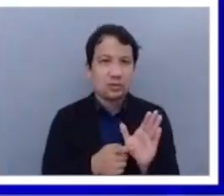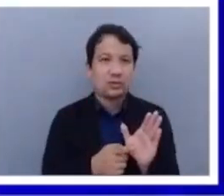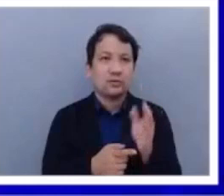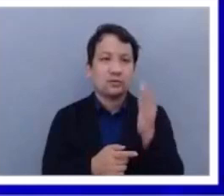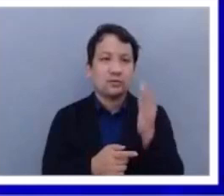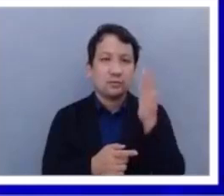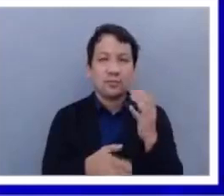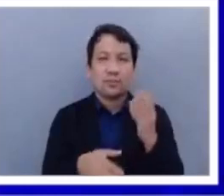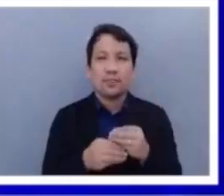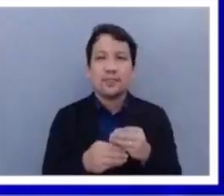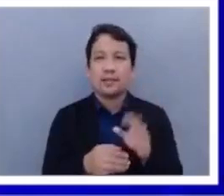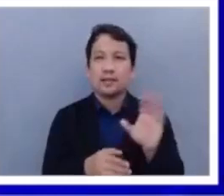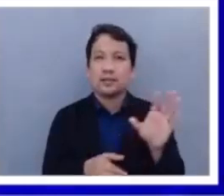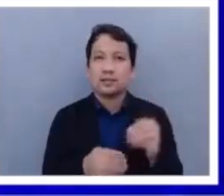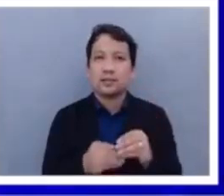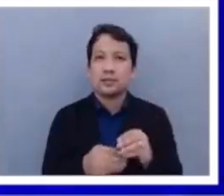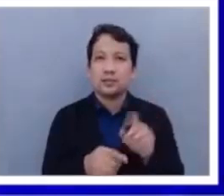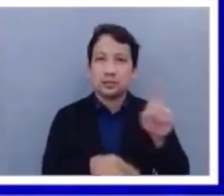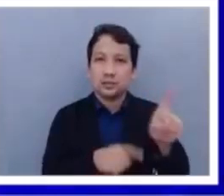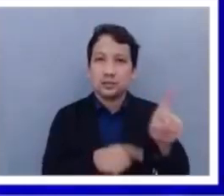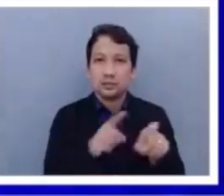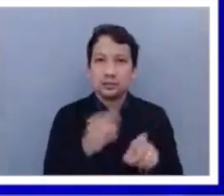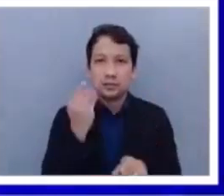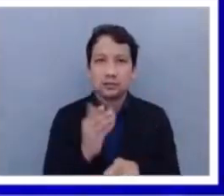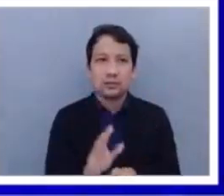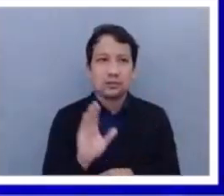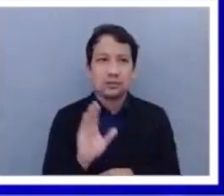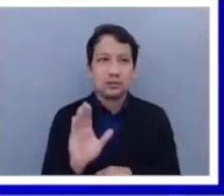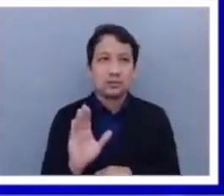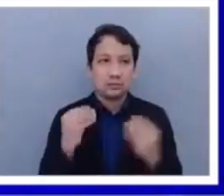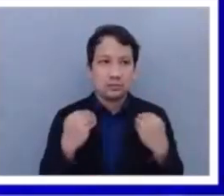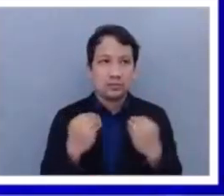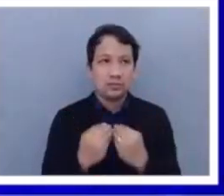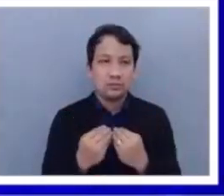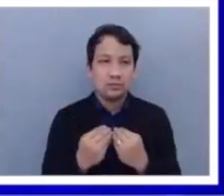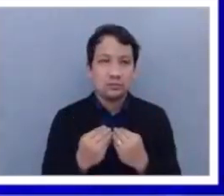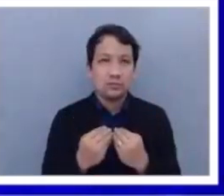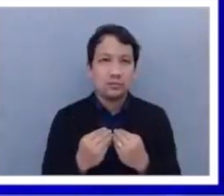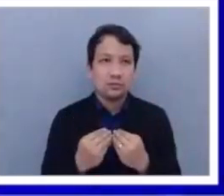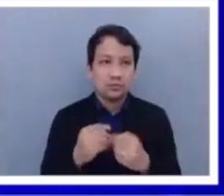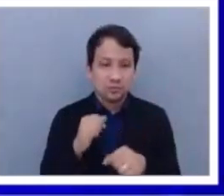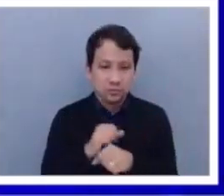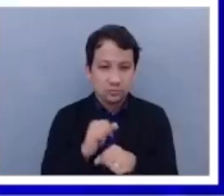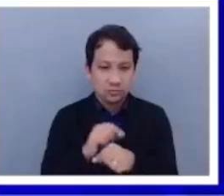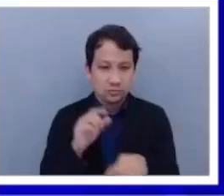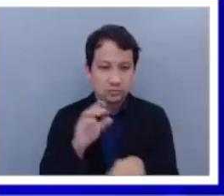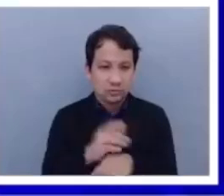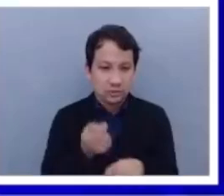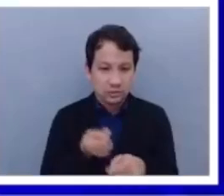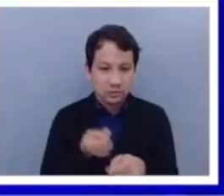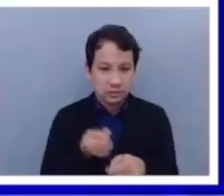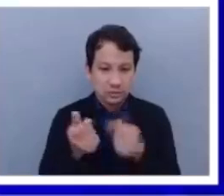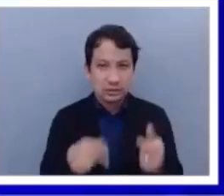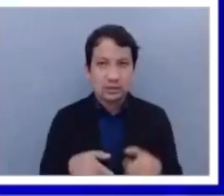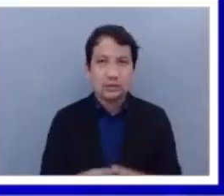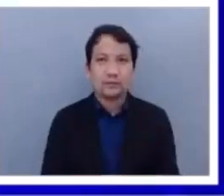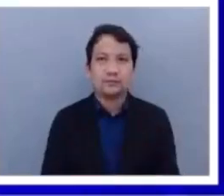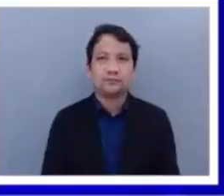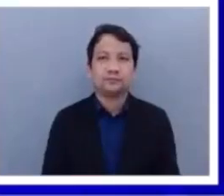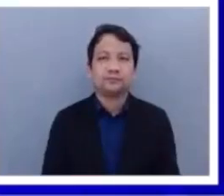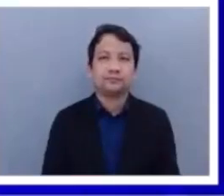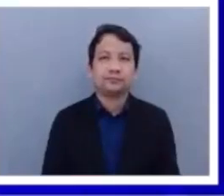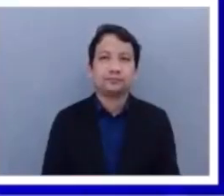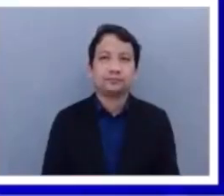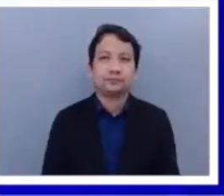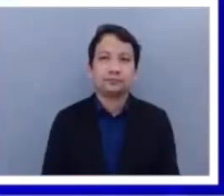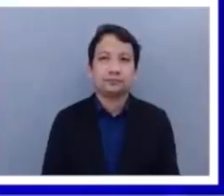sa existing member of the labor force na, even if we take out this new entrant. I hope